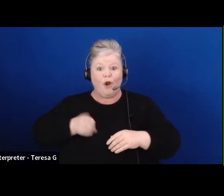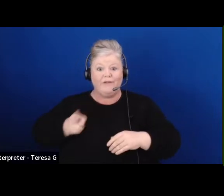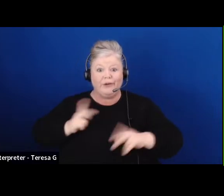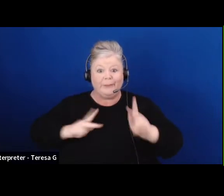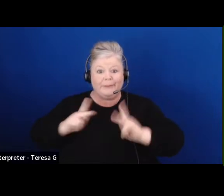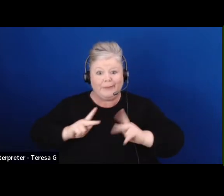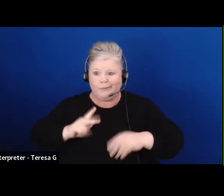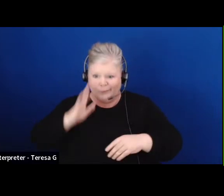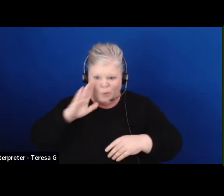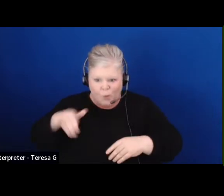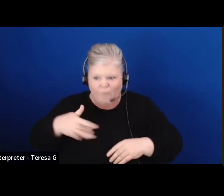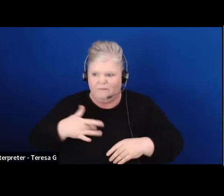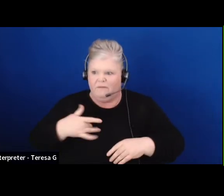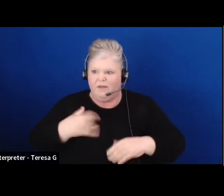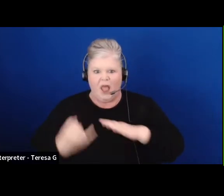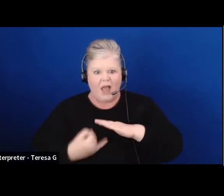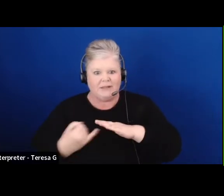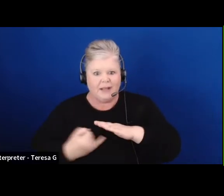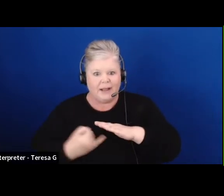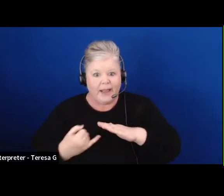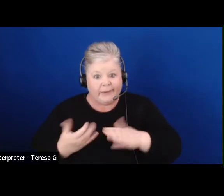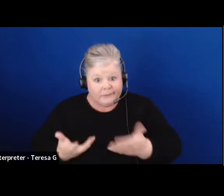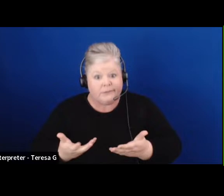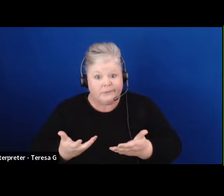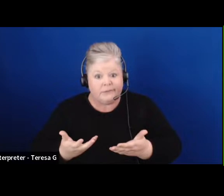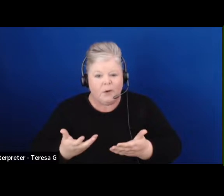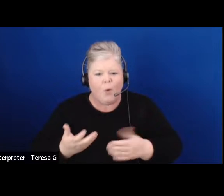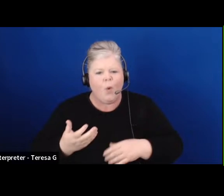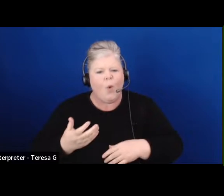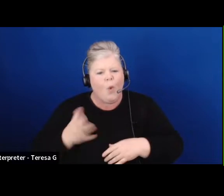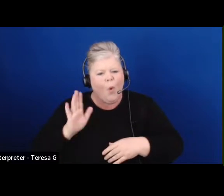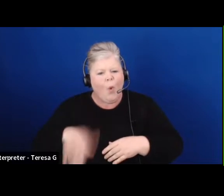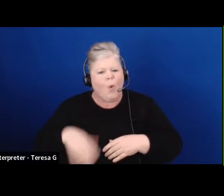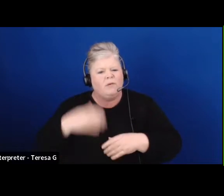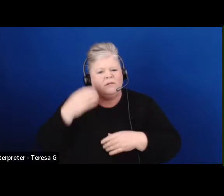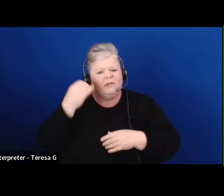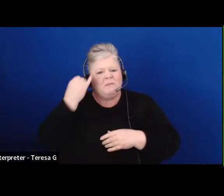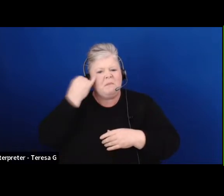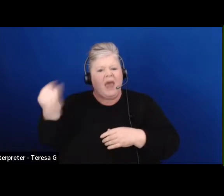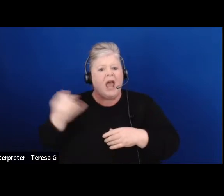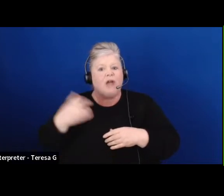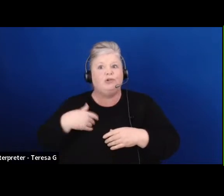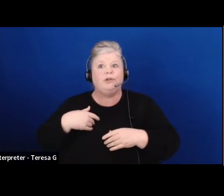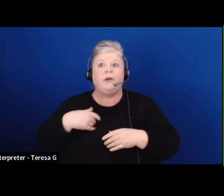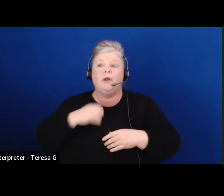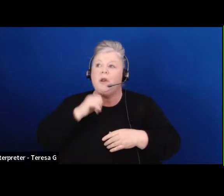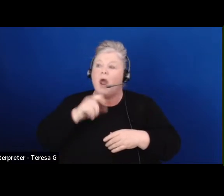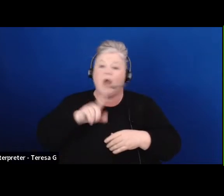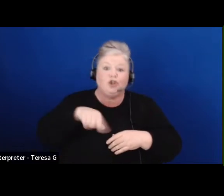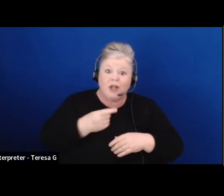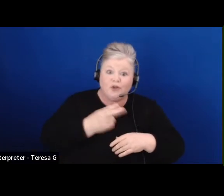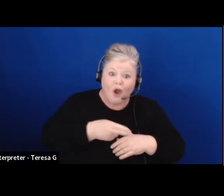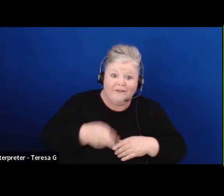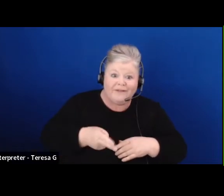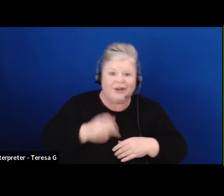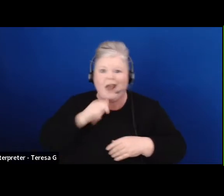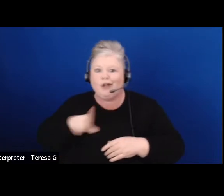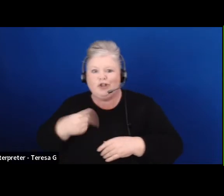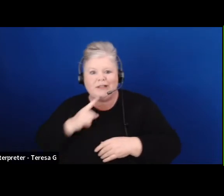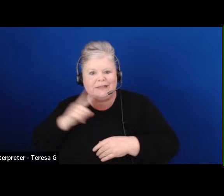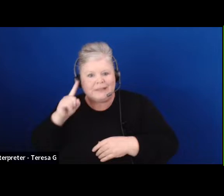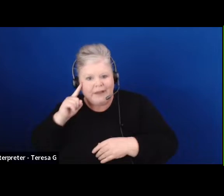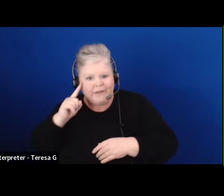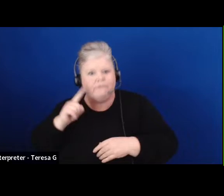with our hearing loss. But just imagine not just being hard of hearing or deaf, but also being